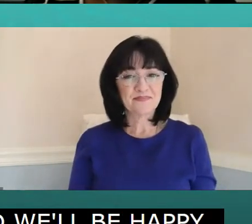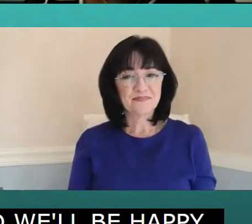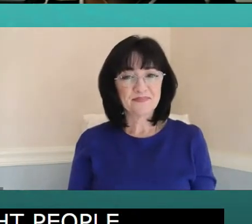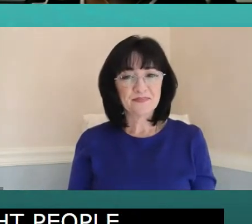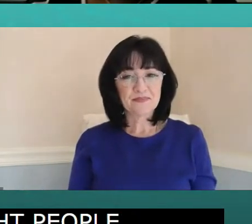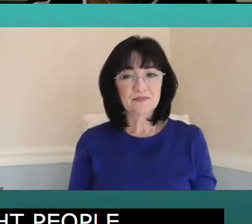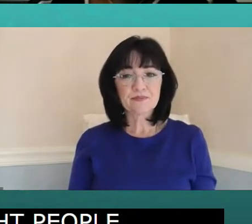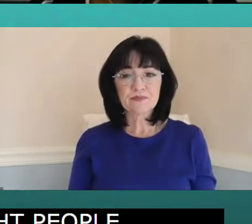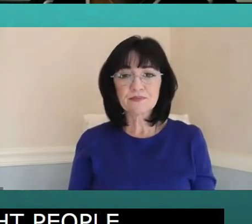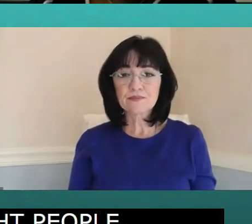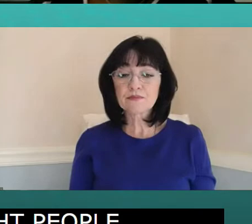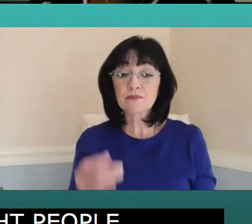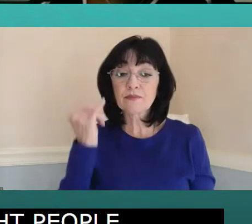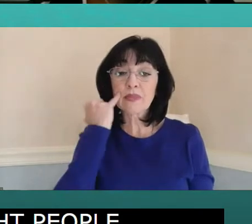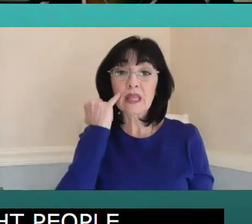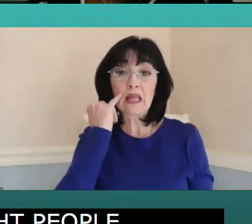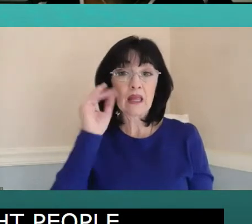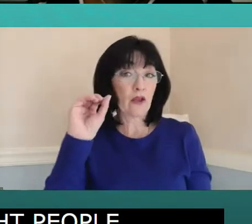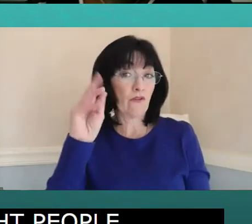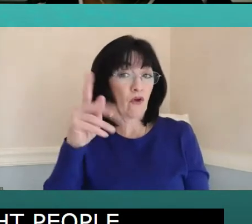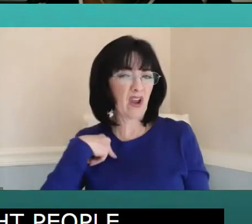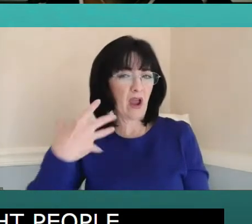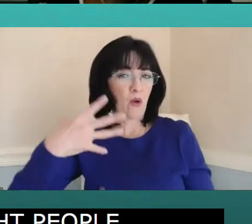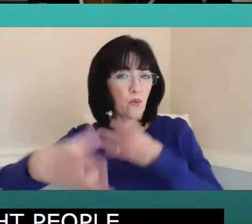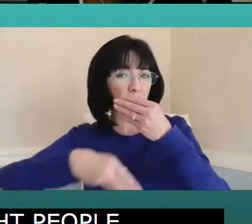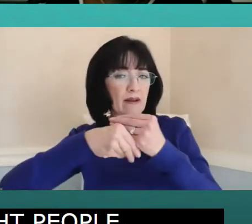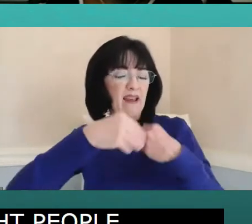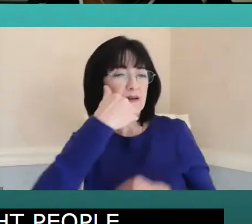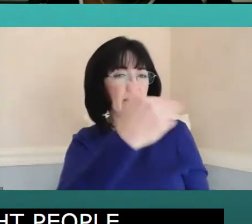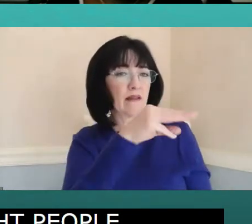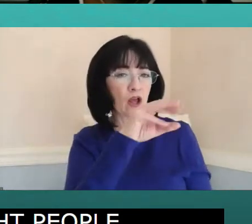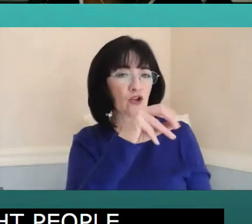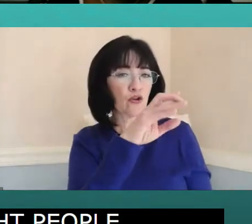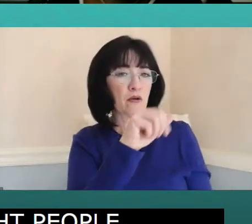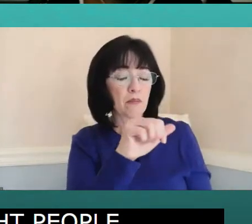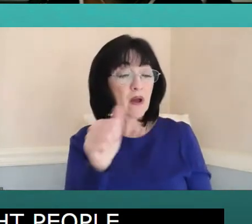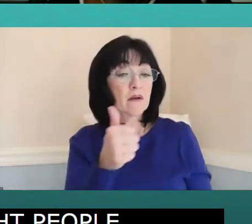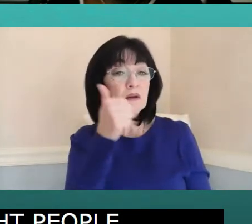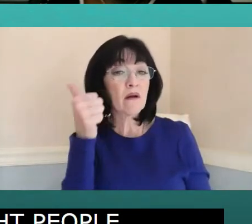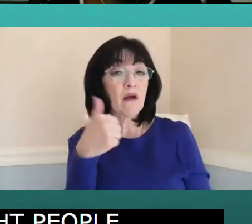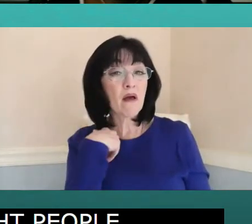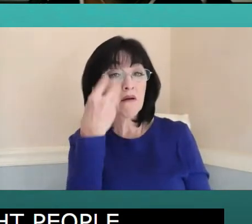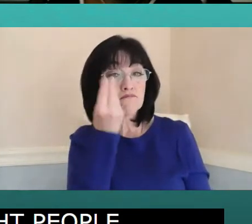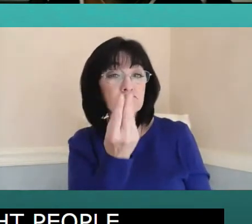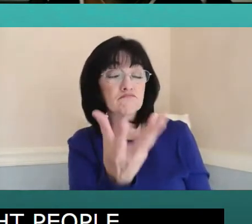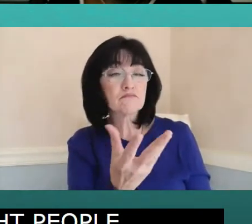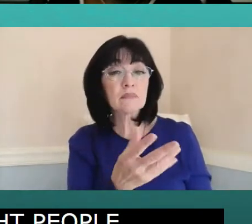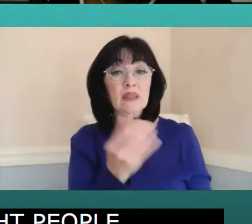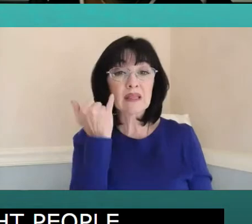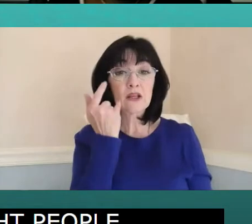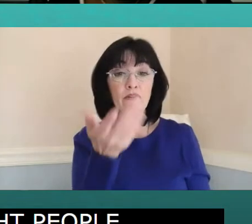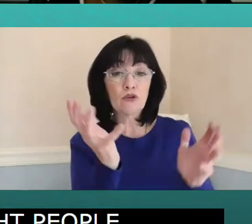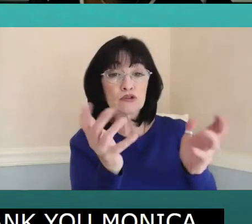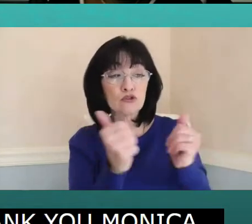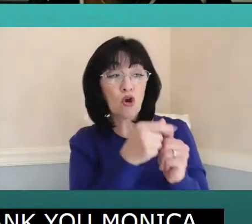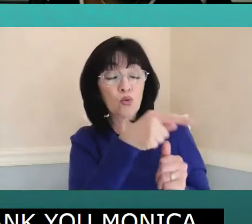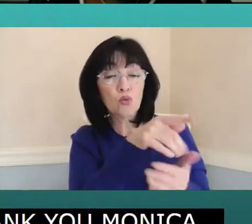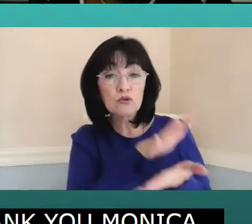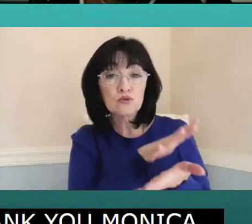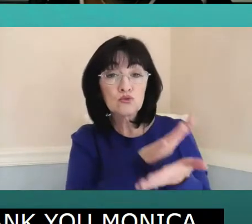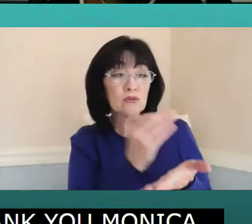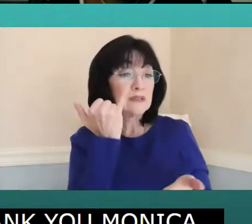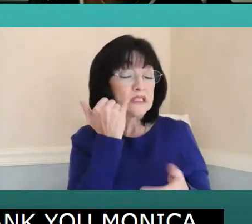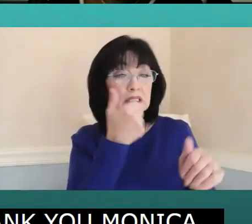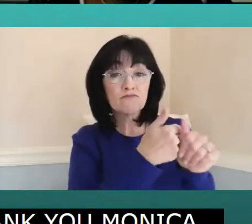And if it's okay for me just to add with that too, thank you, Monica. Another piece to that is when you talk with the schools, if they aren't participating in one of